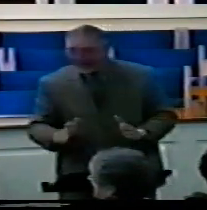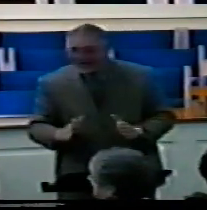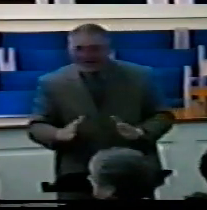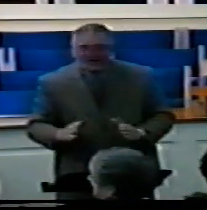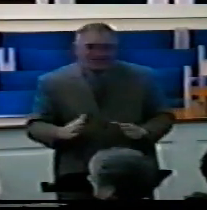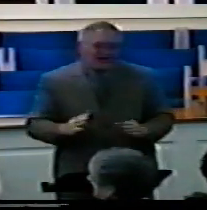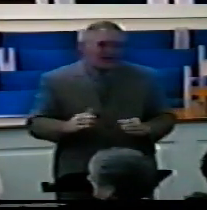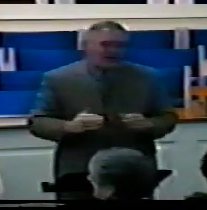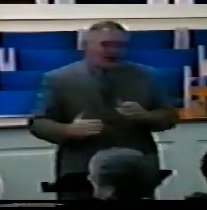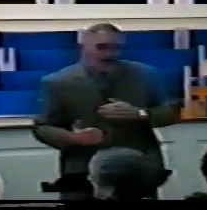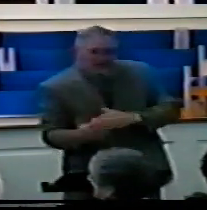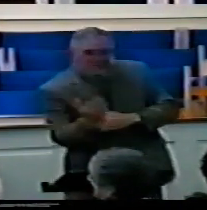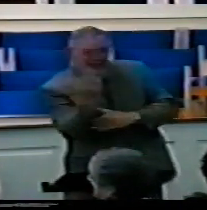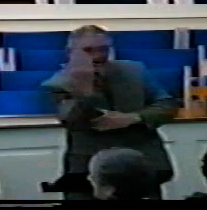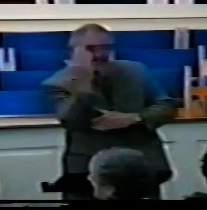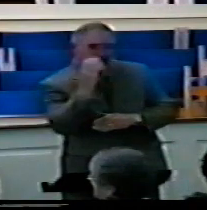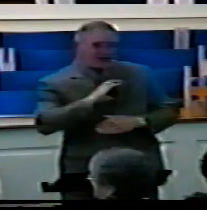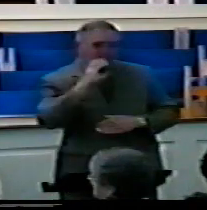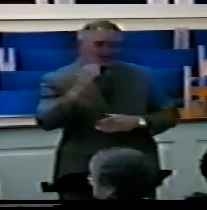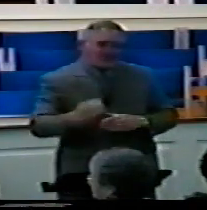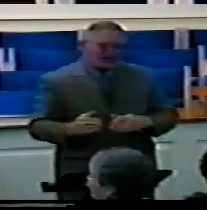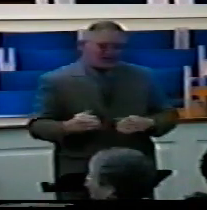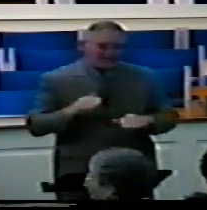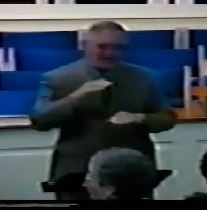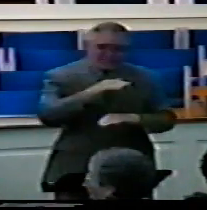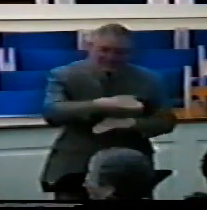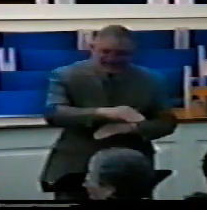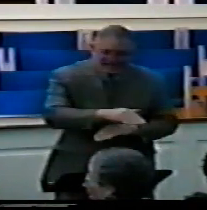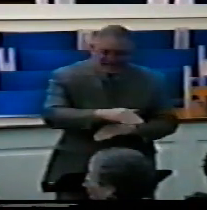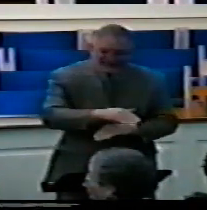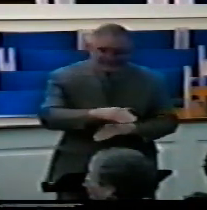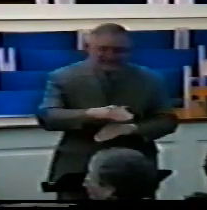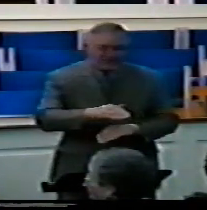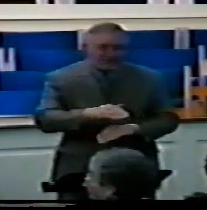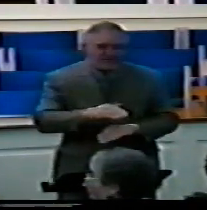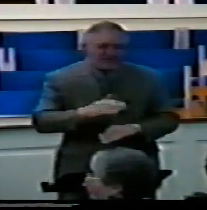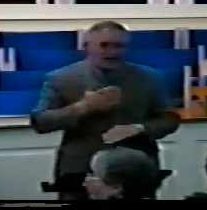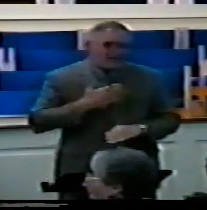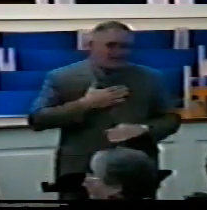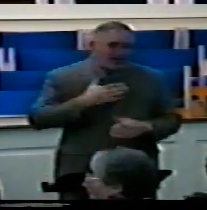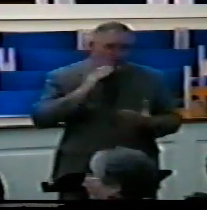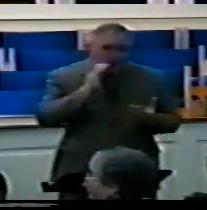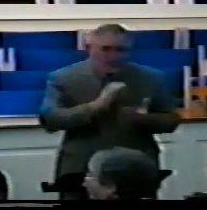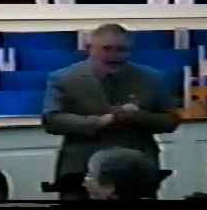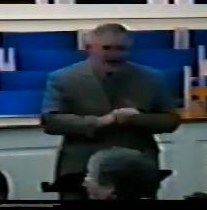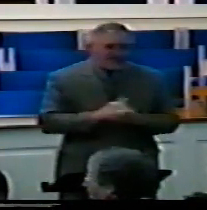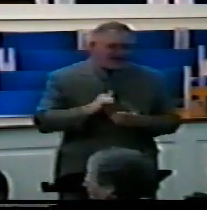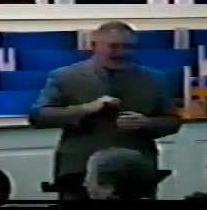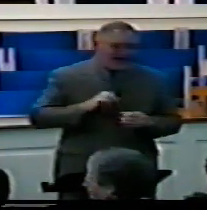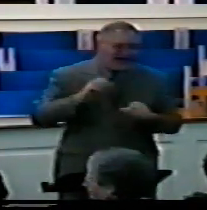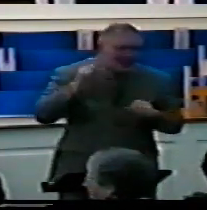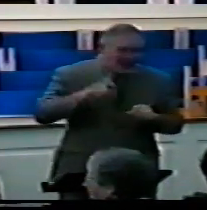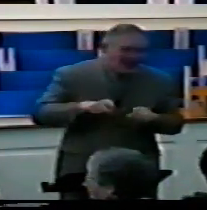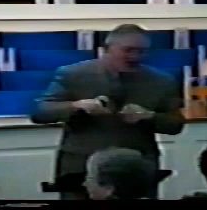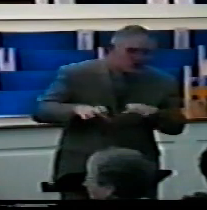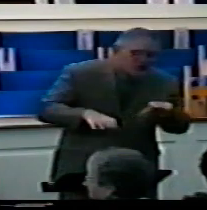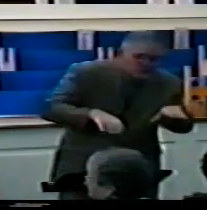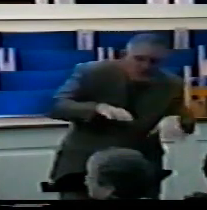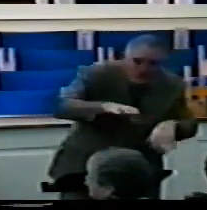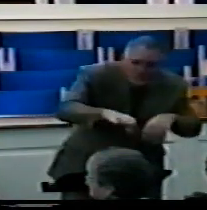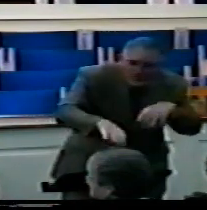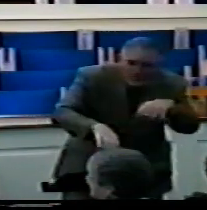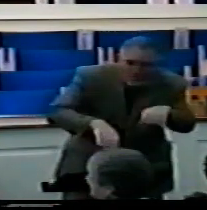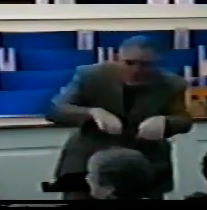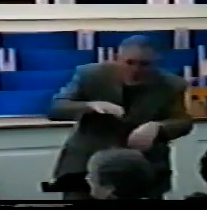My wife and I crawled through the house. At that time, our oldest daughter, Dawn, was married. And we crawled through the house and found our son and our